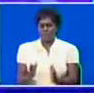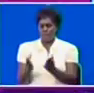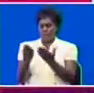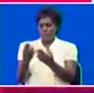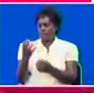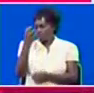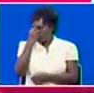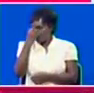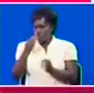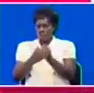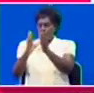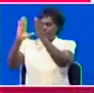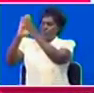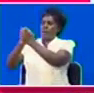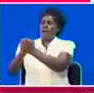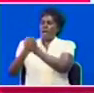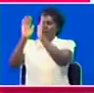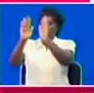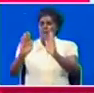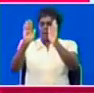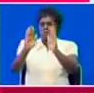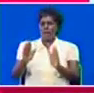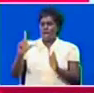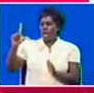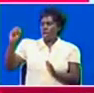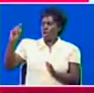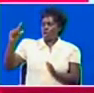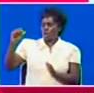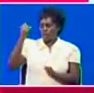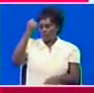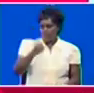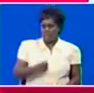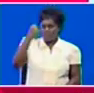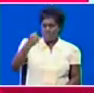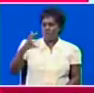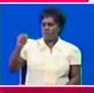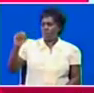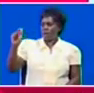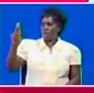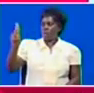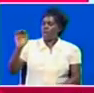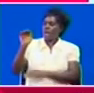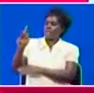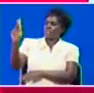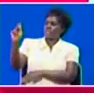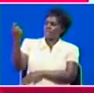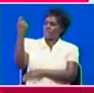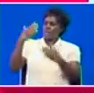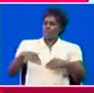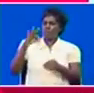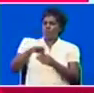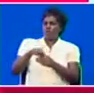Ruto today led Jubilee campaigns in Loitoktok, Kajiado and Makueni counties, asking Kenyans to vote for